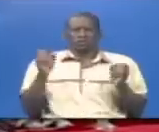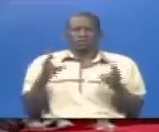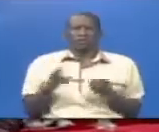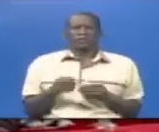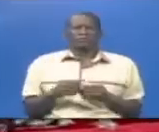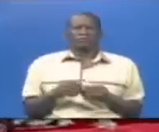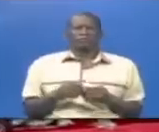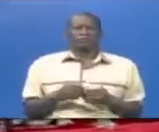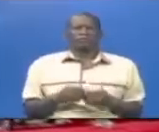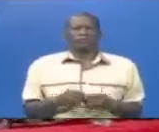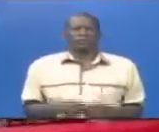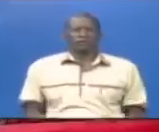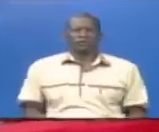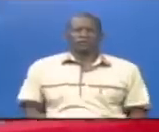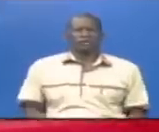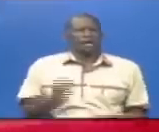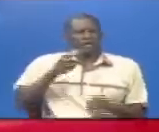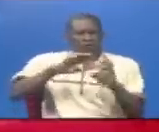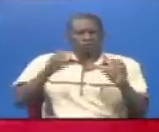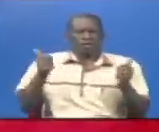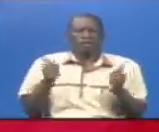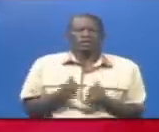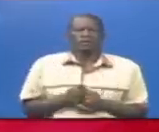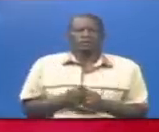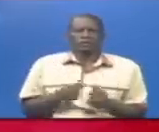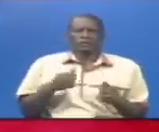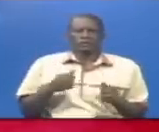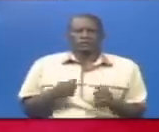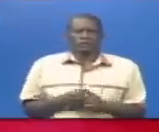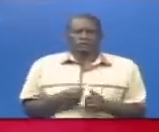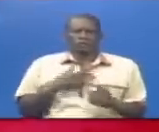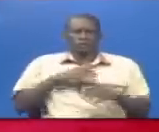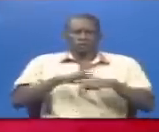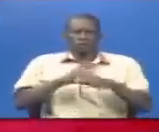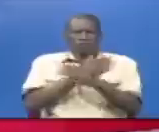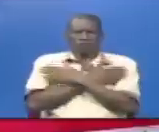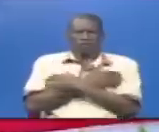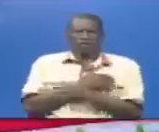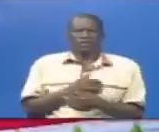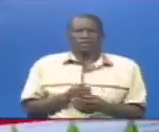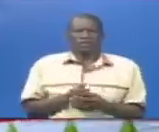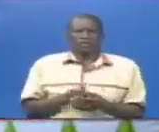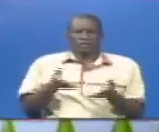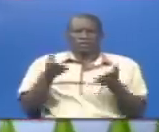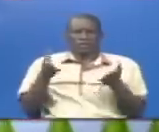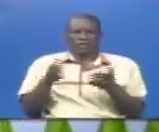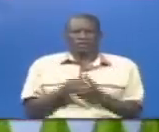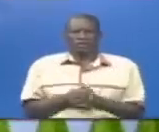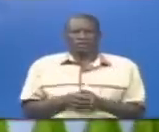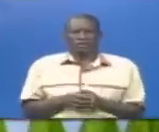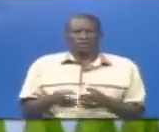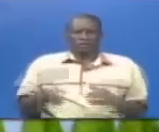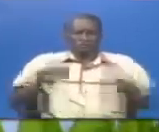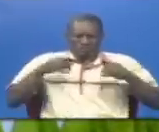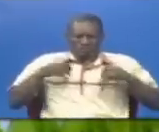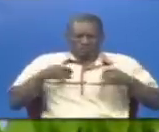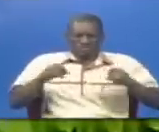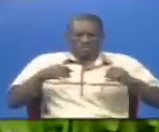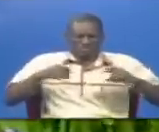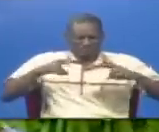All right. I hear you loud and clear, my good friend Okari. Now, we've been trying to